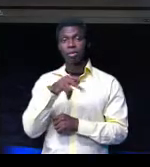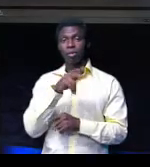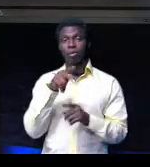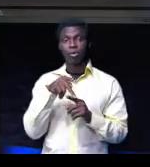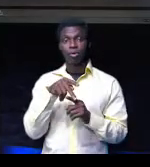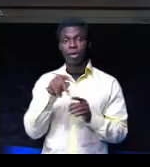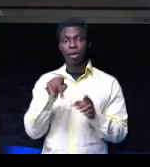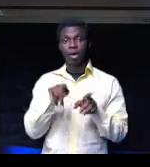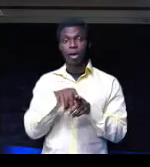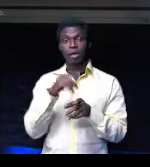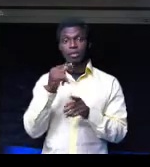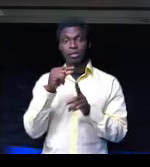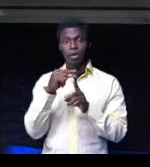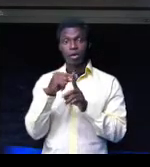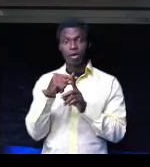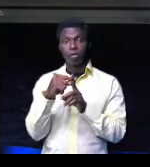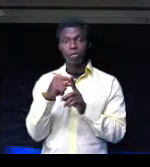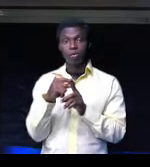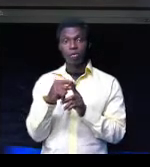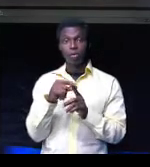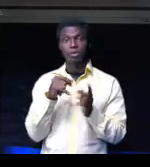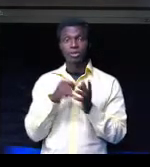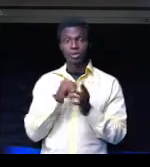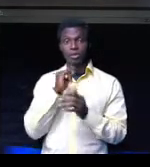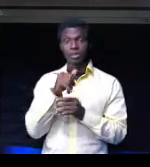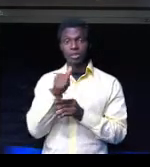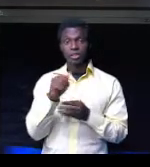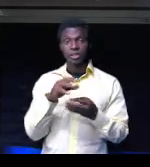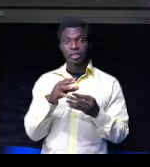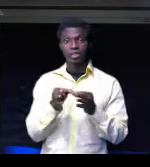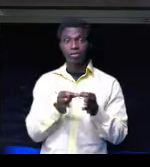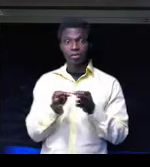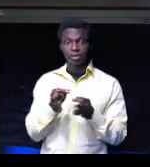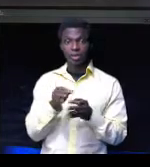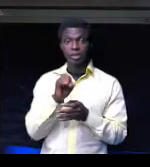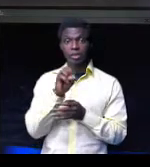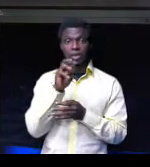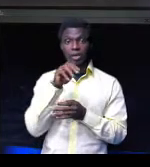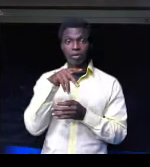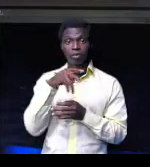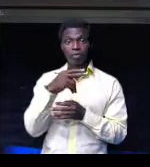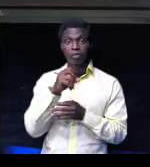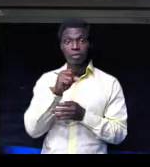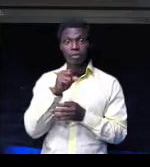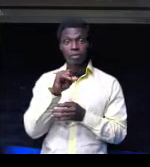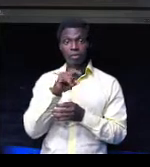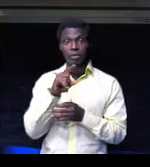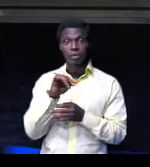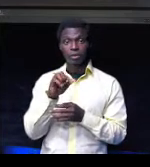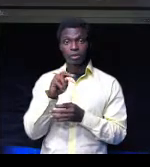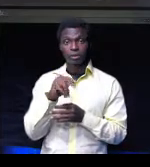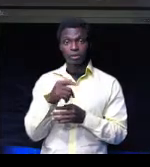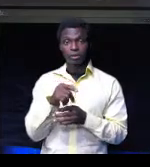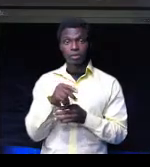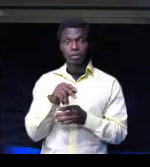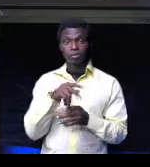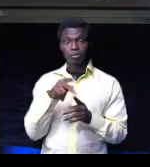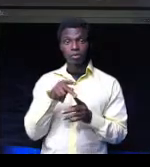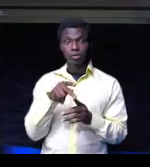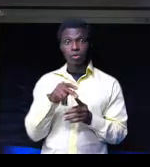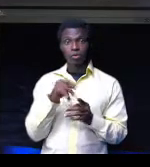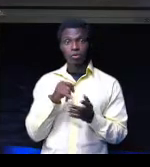Emphasizing pronoun, as the word, it is self-explanatory. Emphasizing pronoun, a pronoun